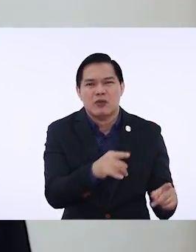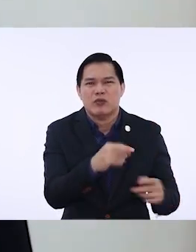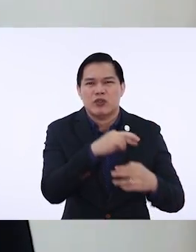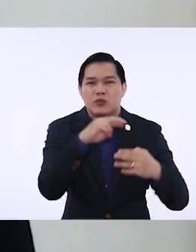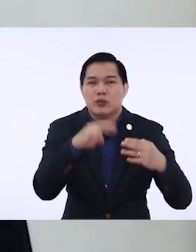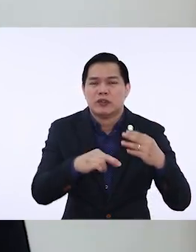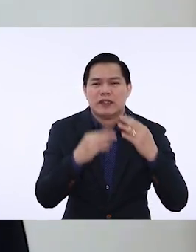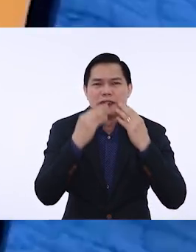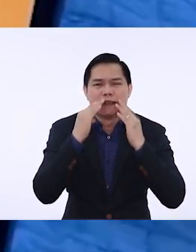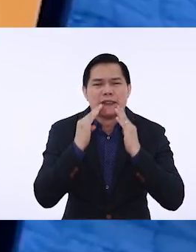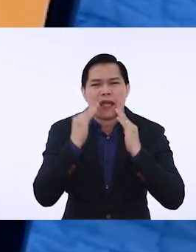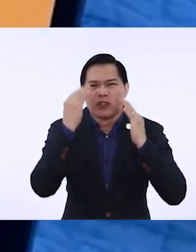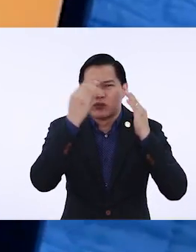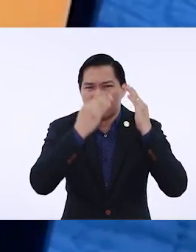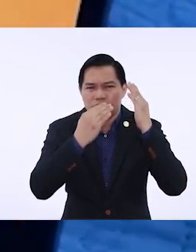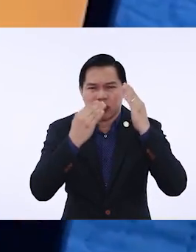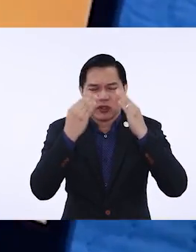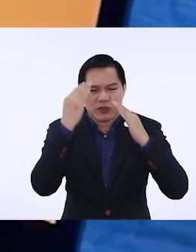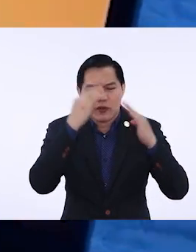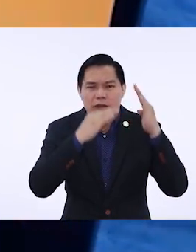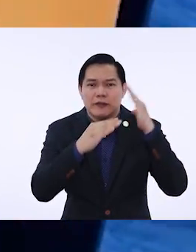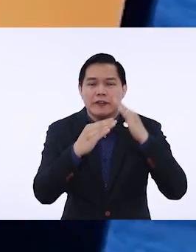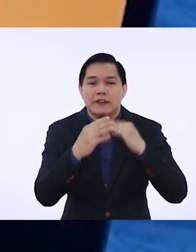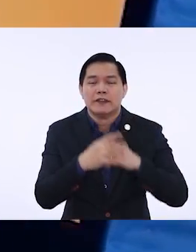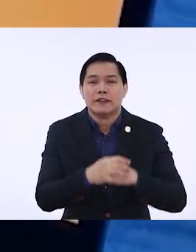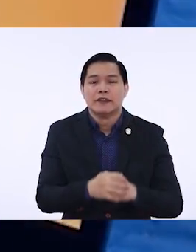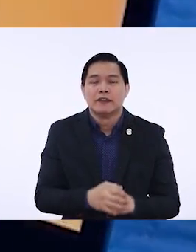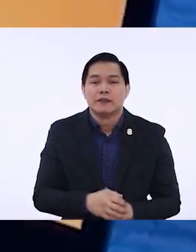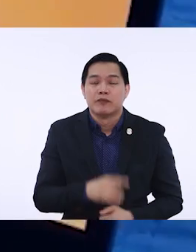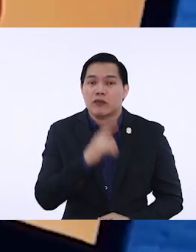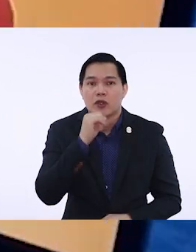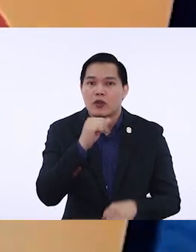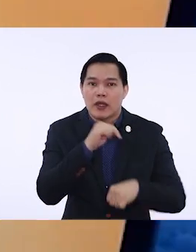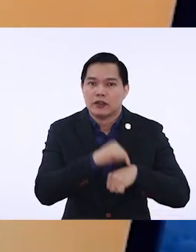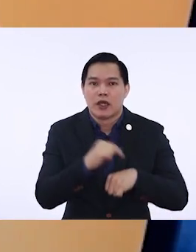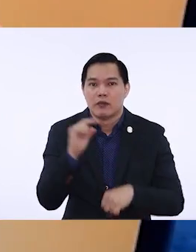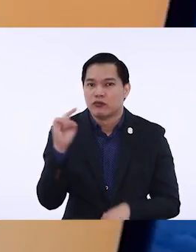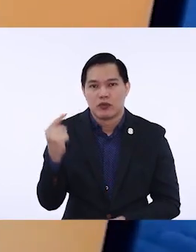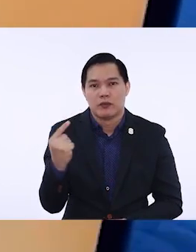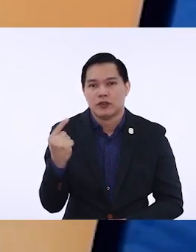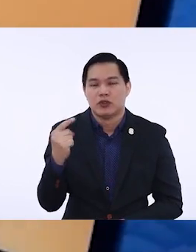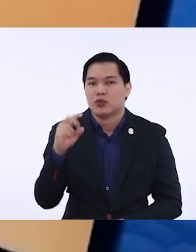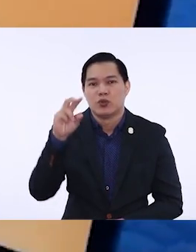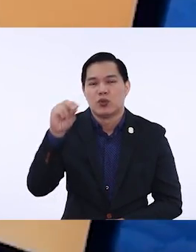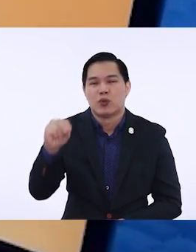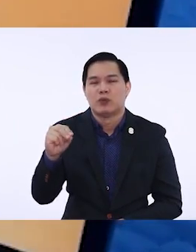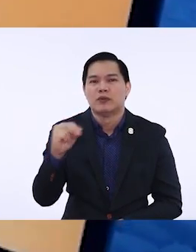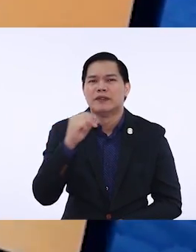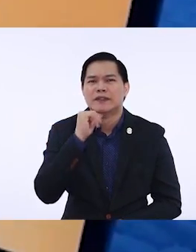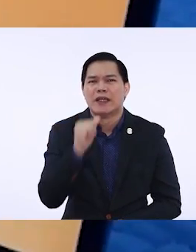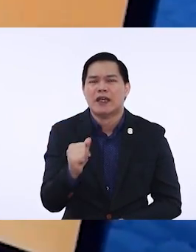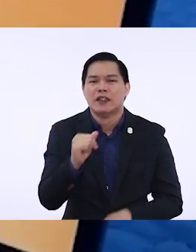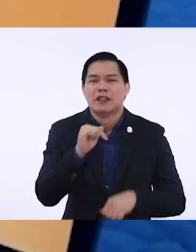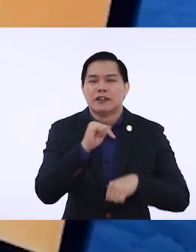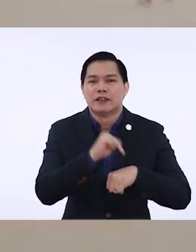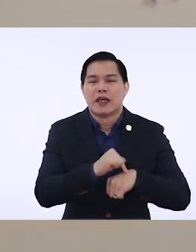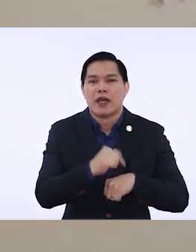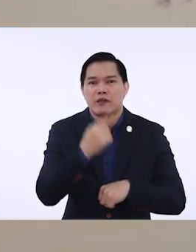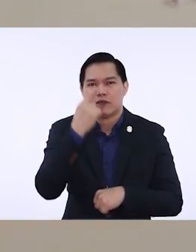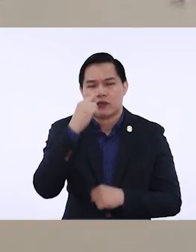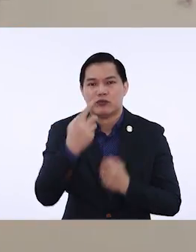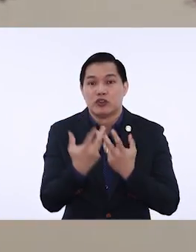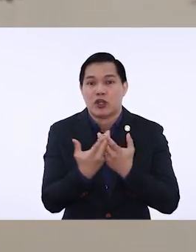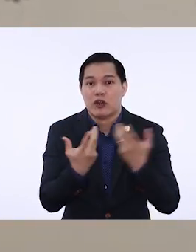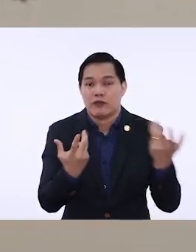stress, anxiety, it's not the time to be alone. It's not the time to